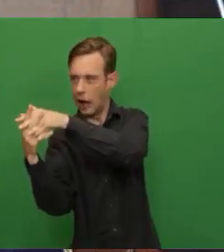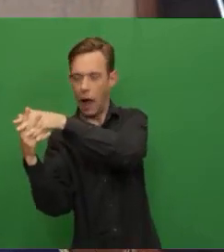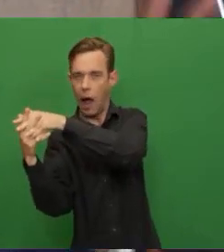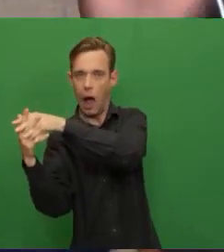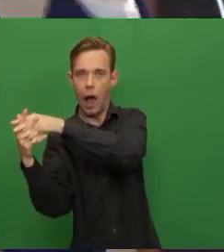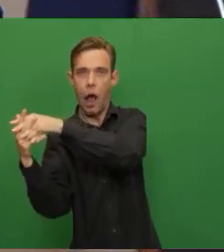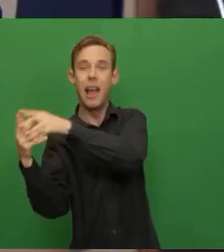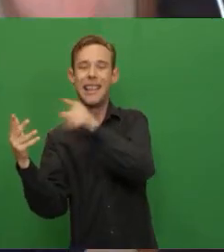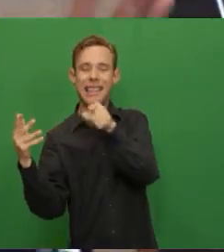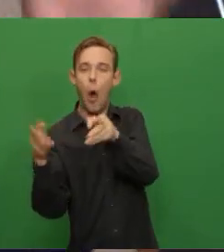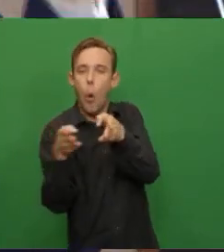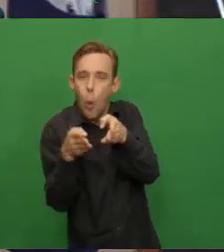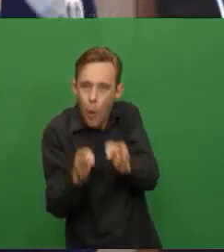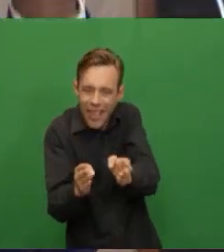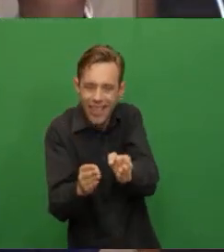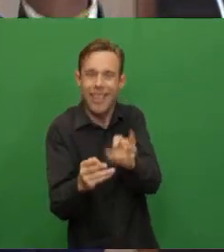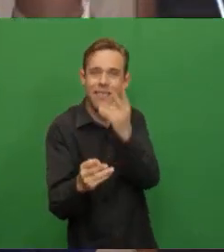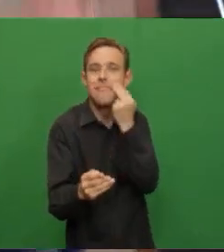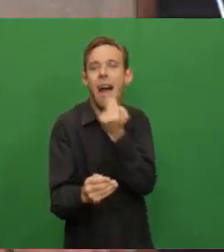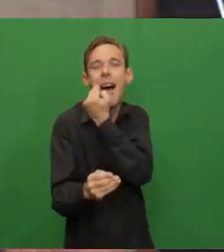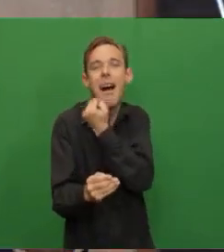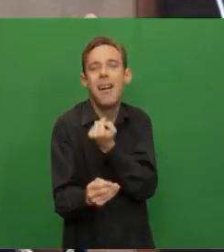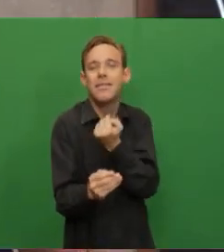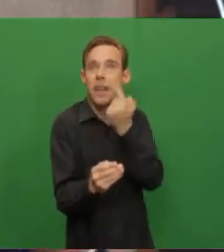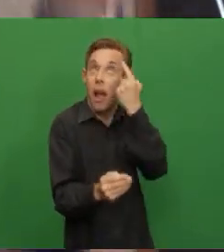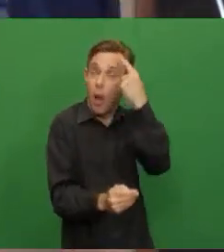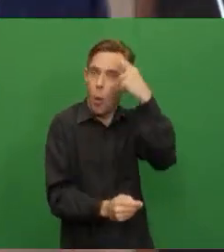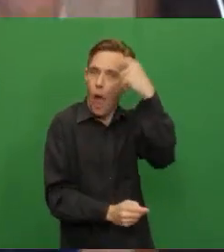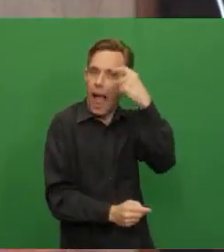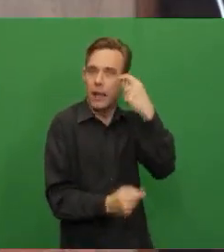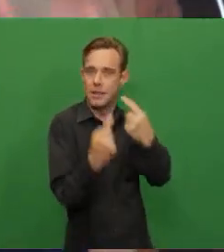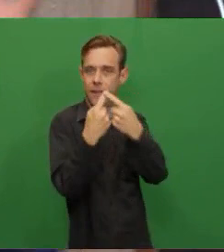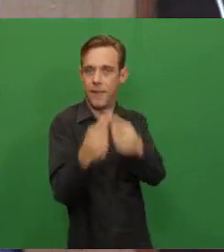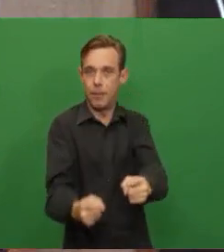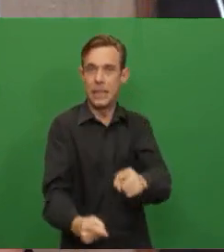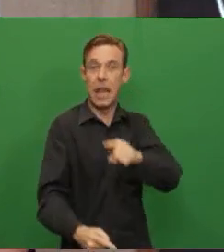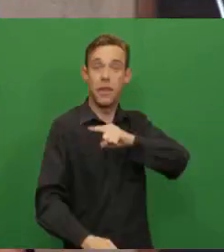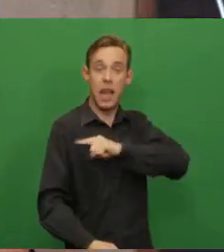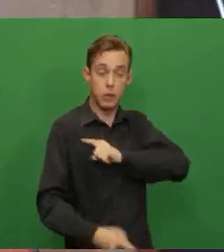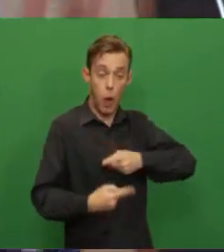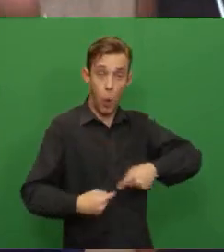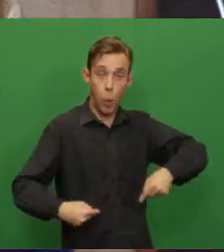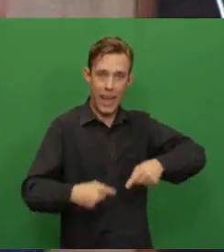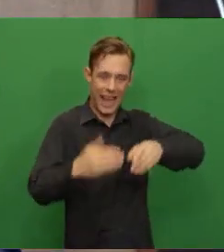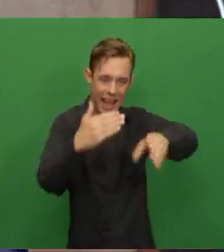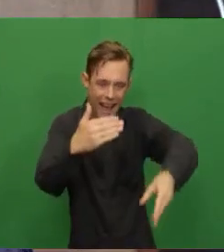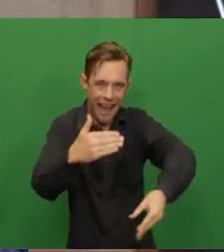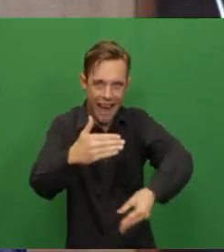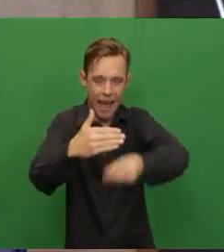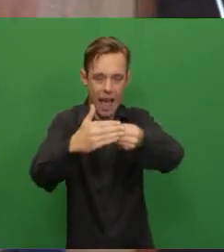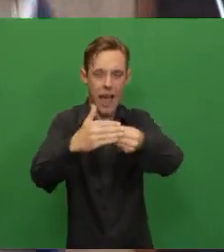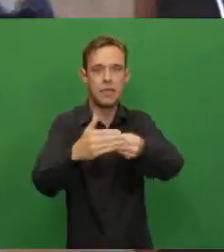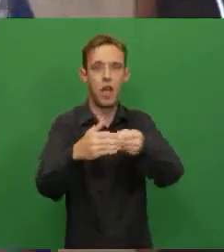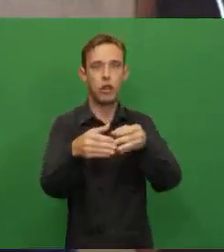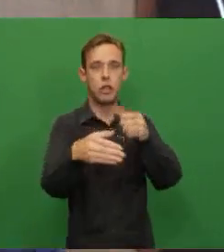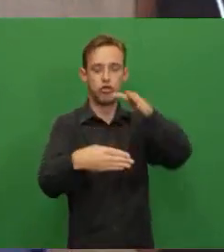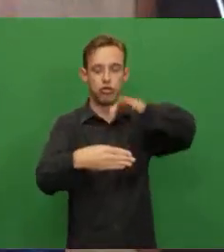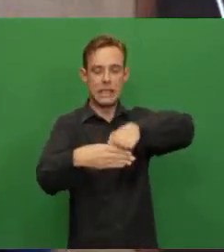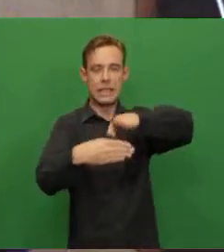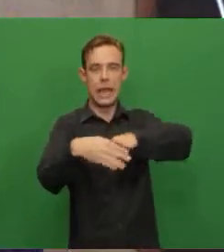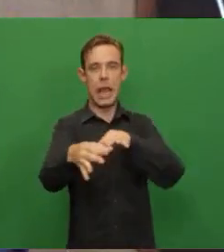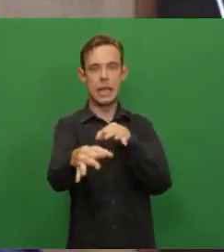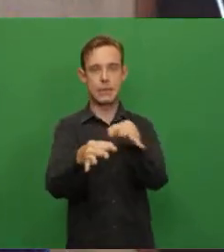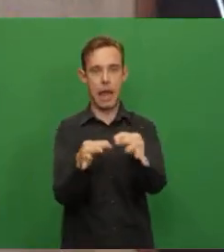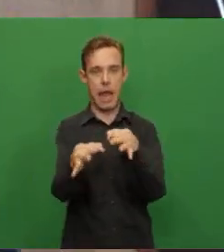helping us. And that is why it was replaced with an explanation clause, which then said, at